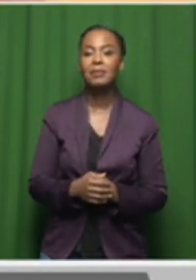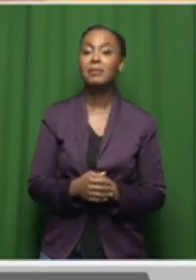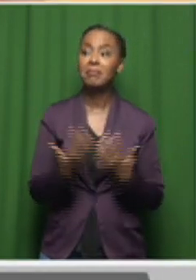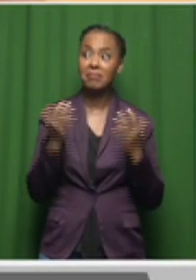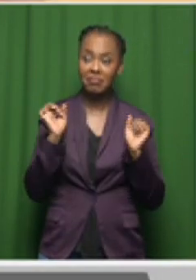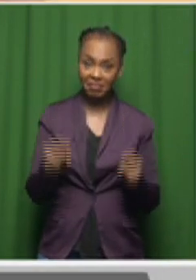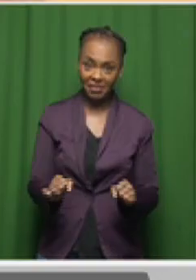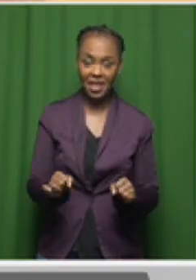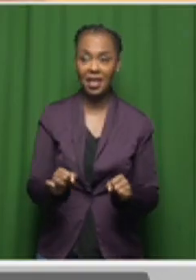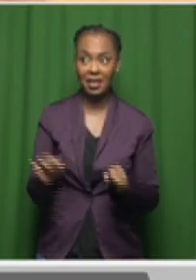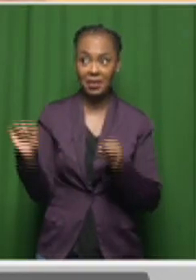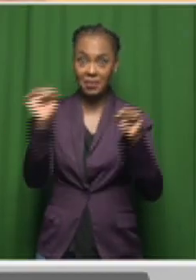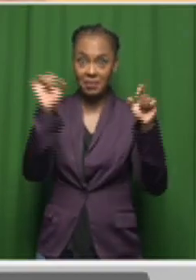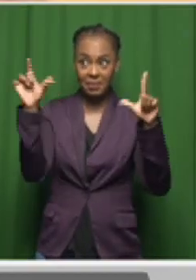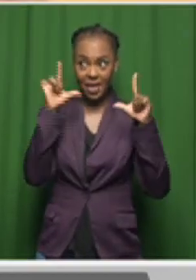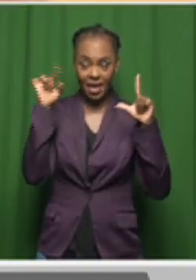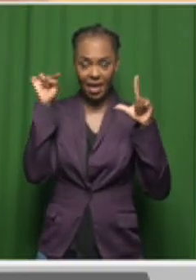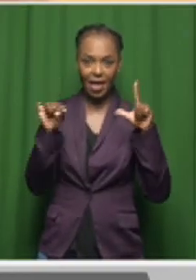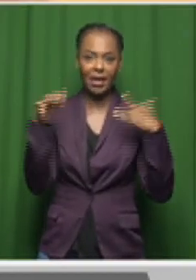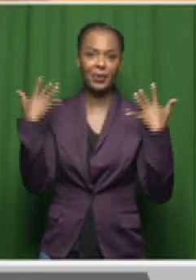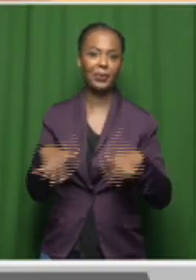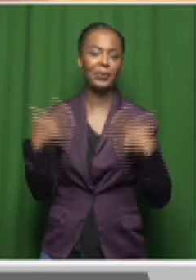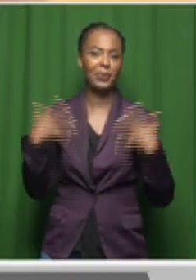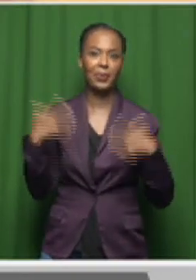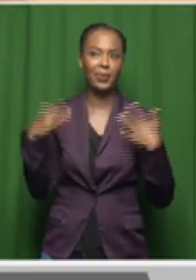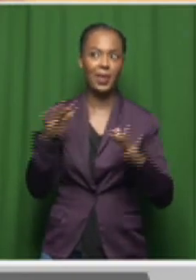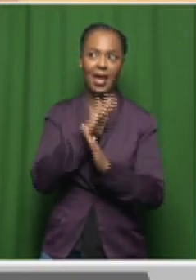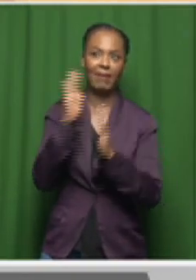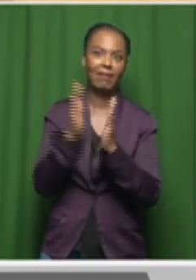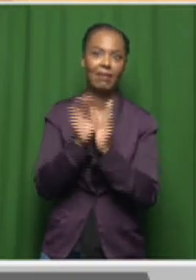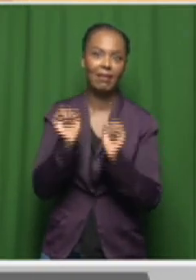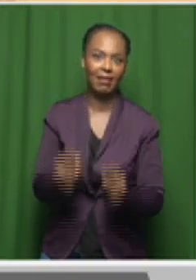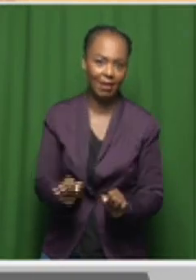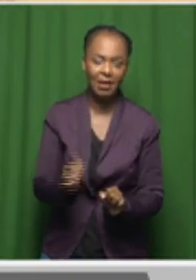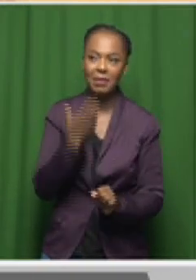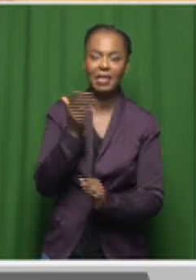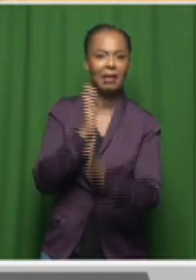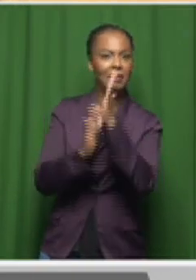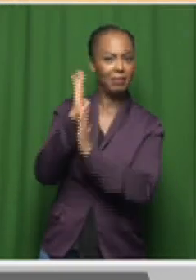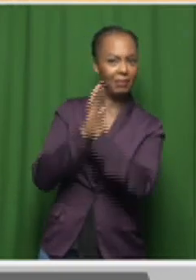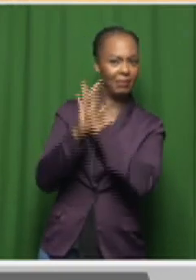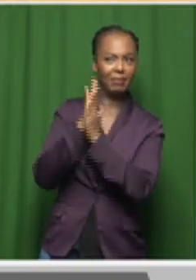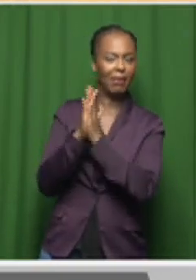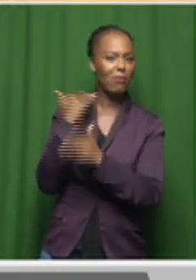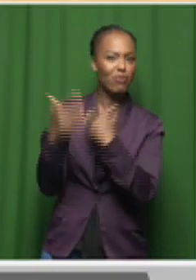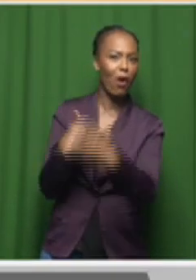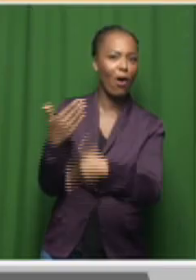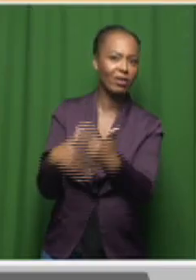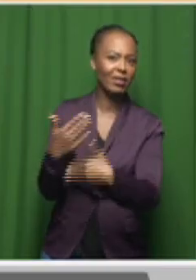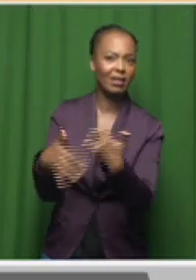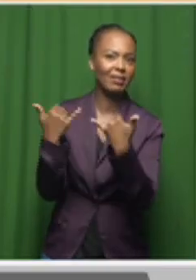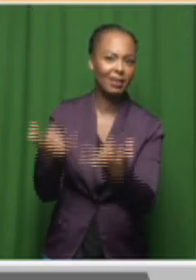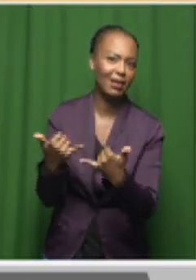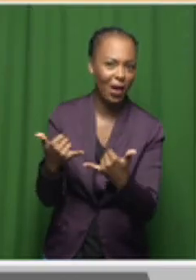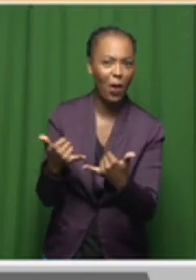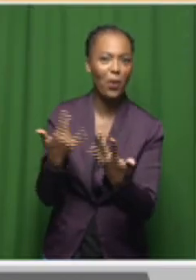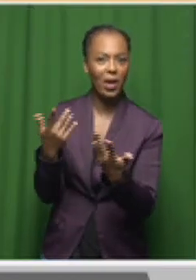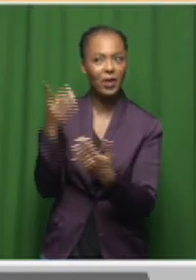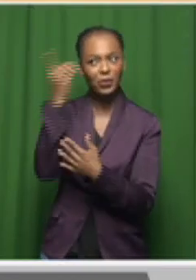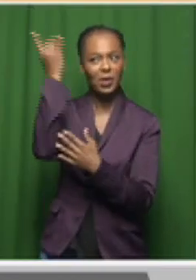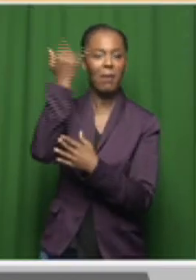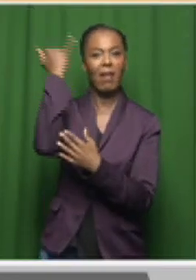often blend the surreal with the everyday. Can you perhaps walk us through some of the processes for conjuring these dreamlike